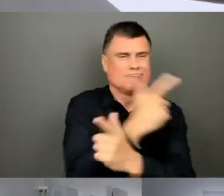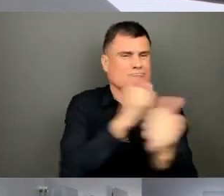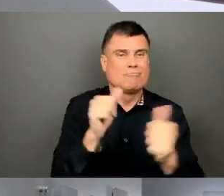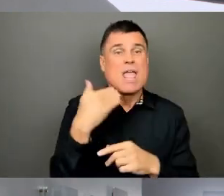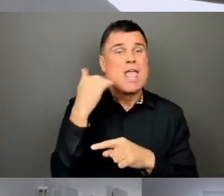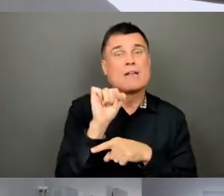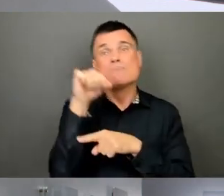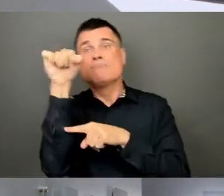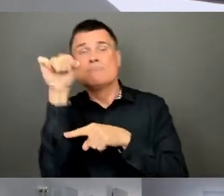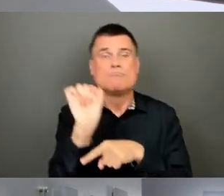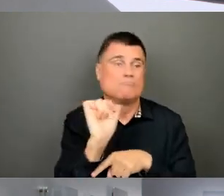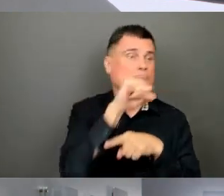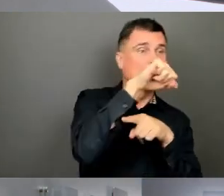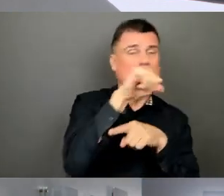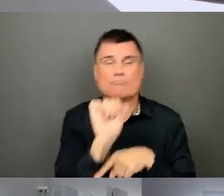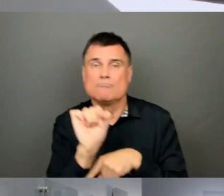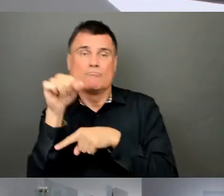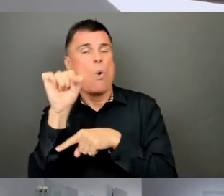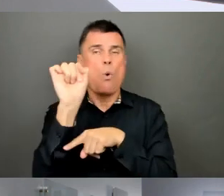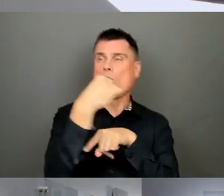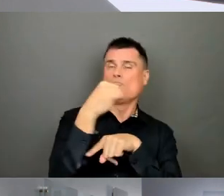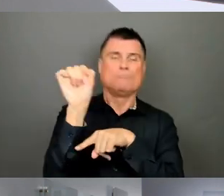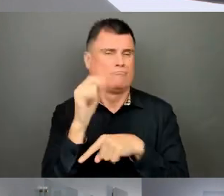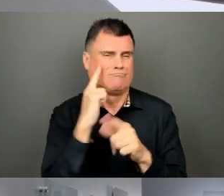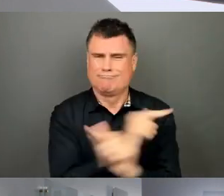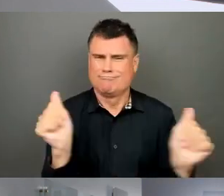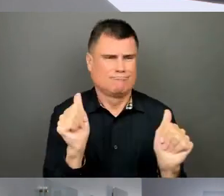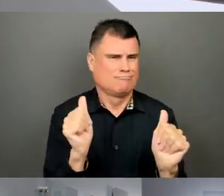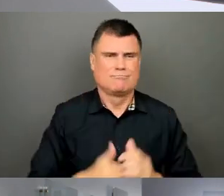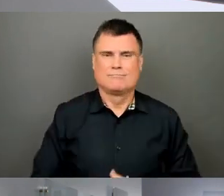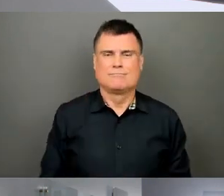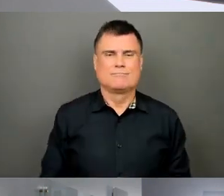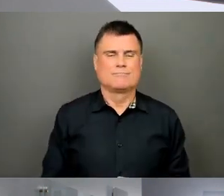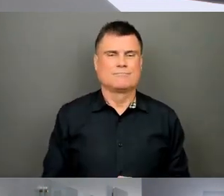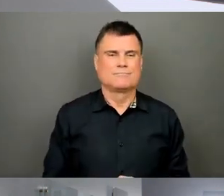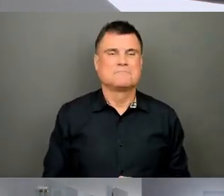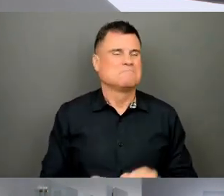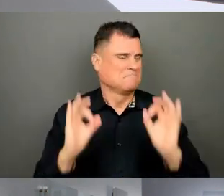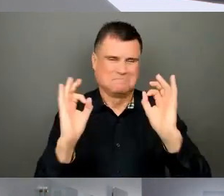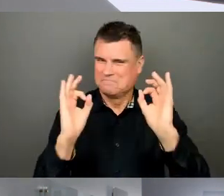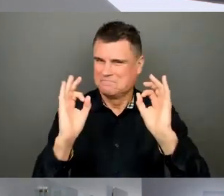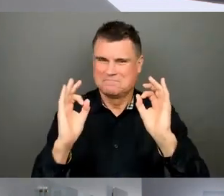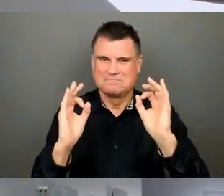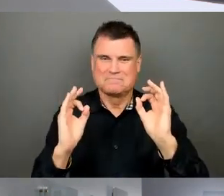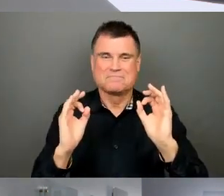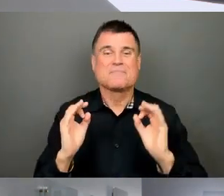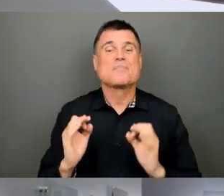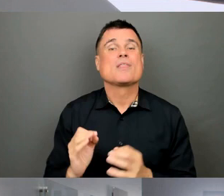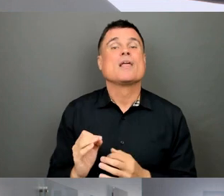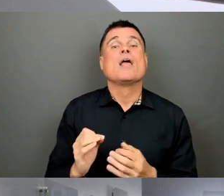directions, look around in the room, add more style to it. All right, now, part